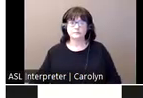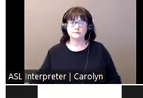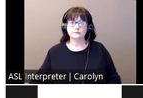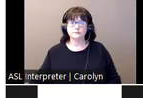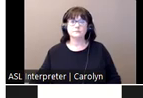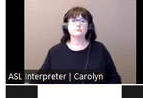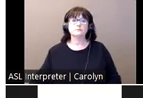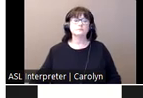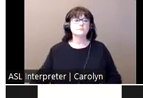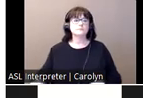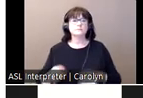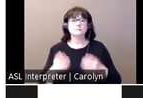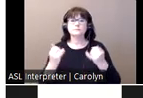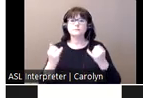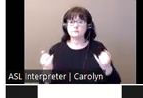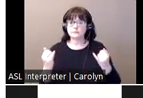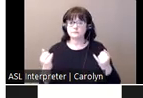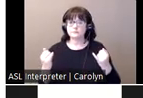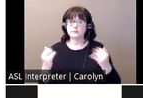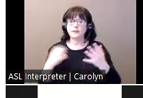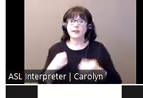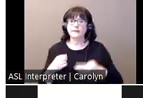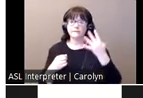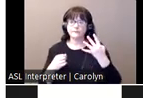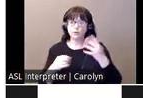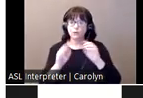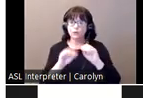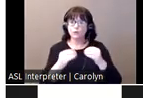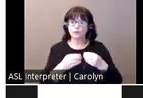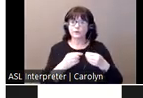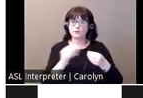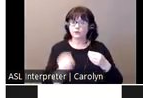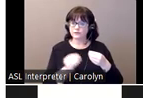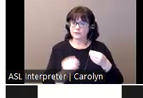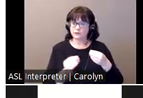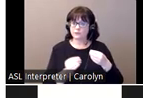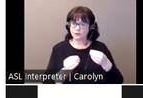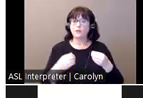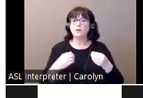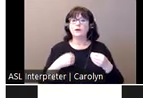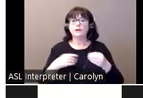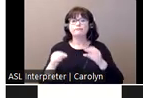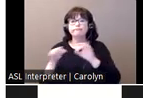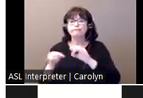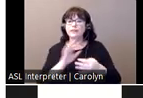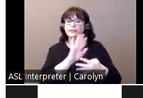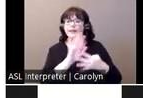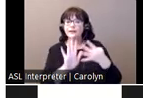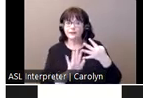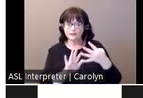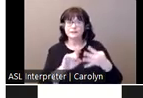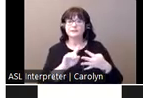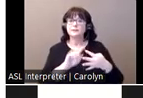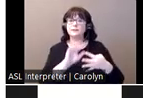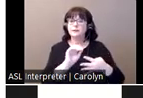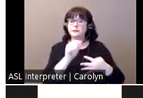I will share with you definitions from four organizations in Ontario, from the Ontario government, from the